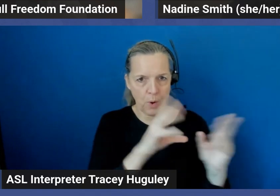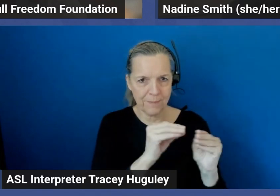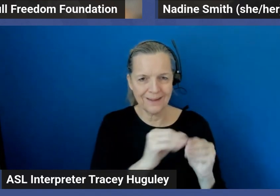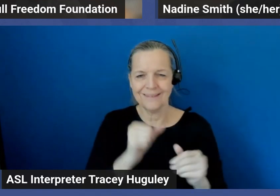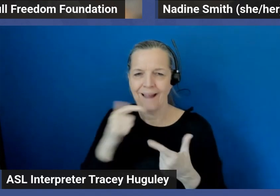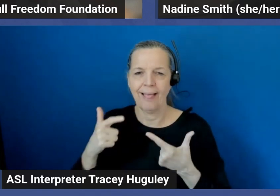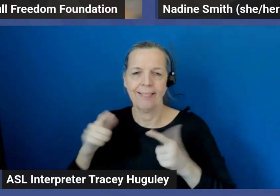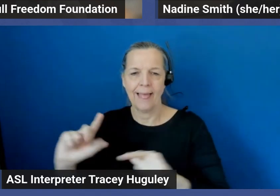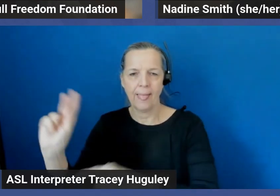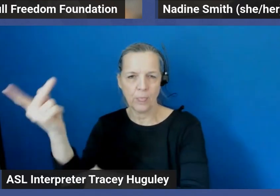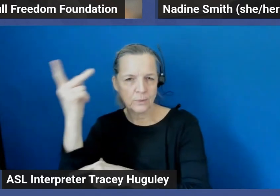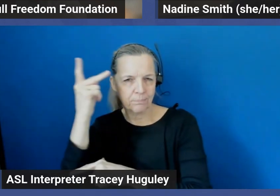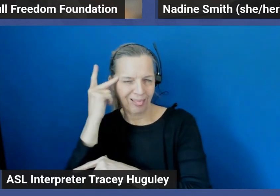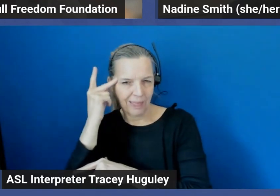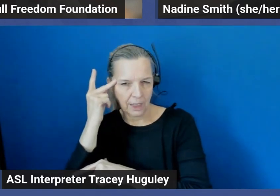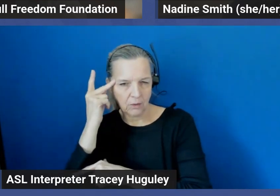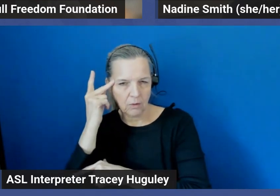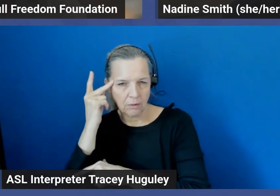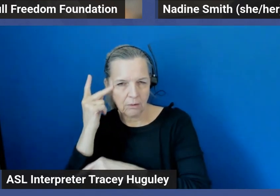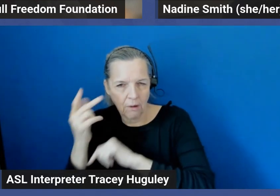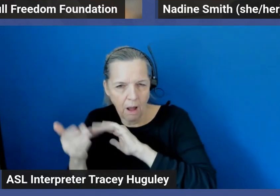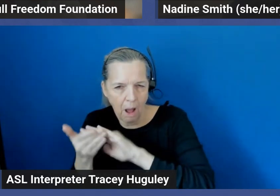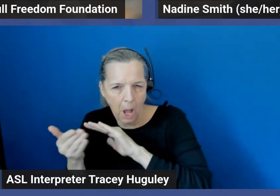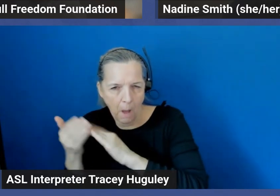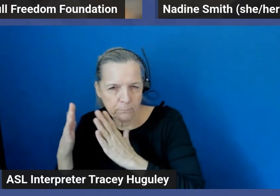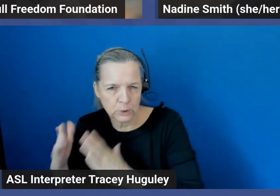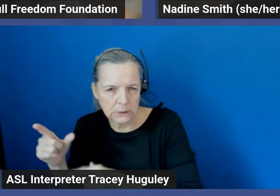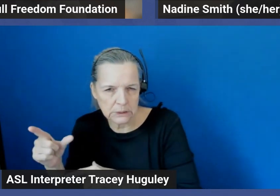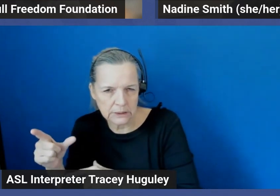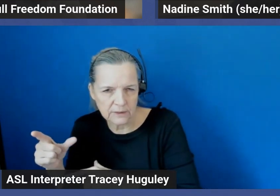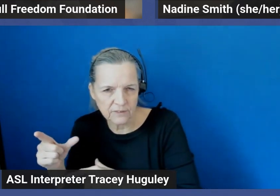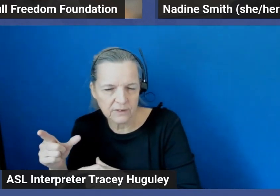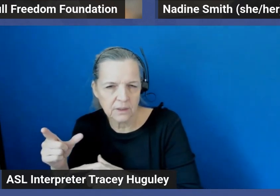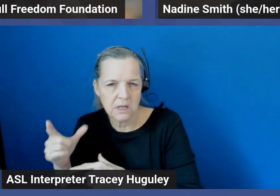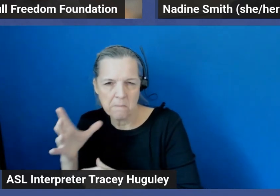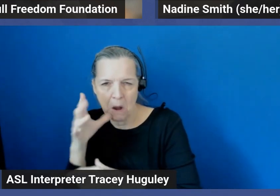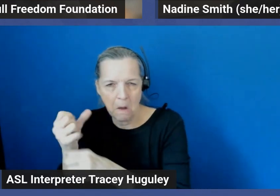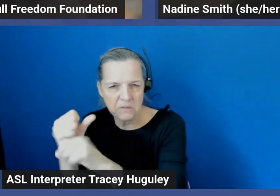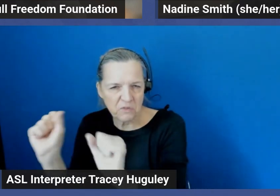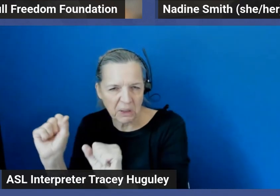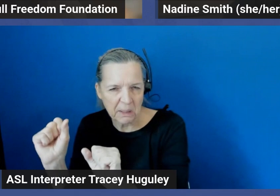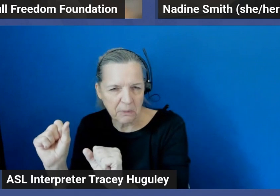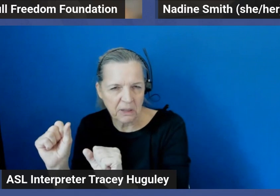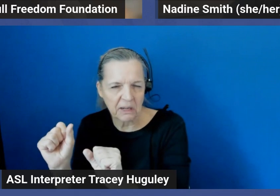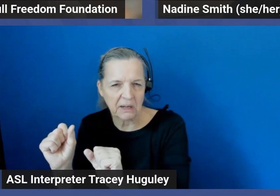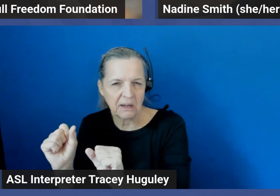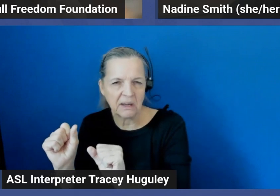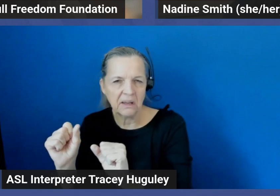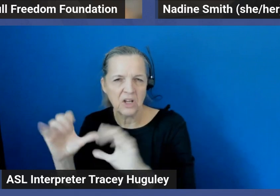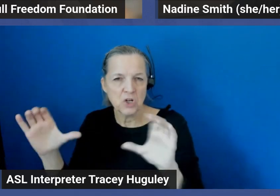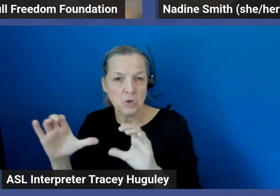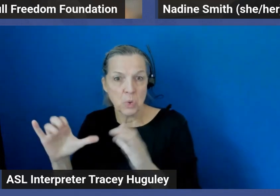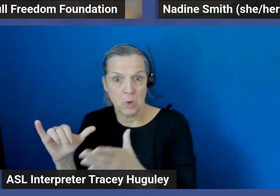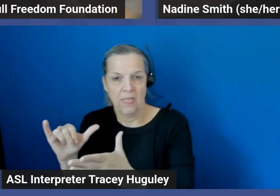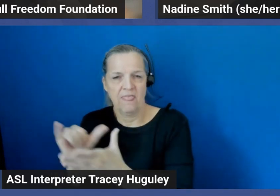cosplaying political operatives of Moms for Liberty get away with, the charade they're trying to